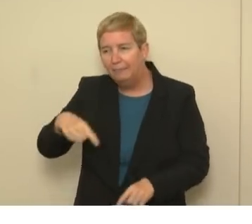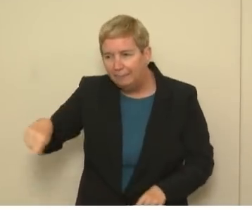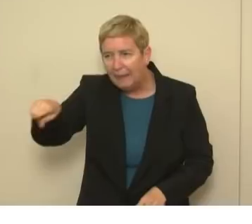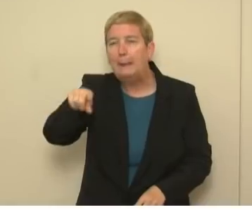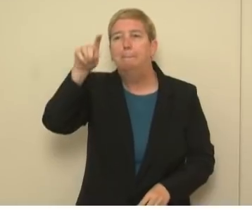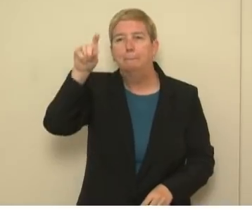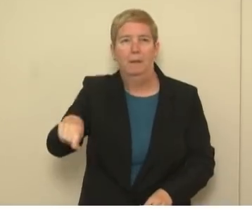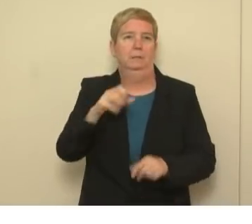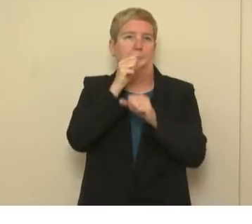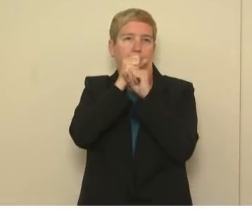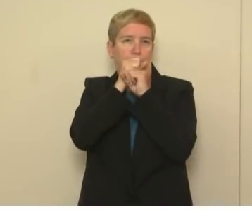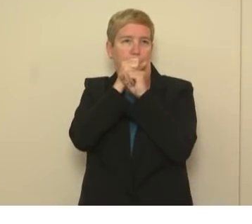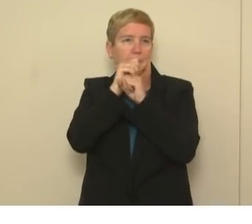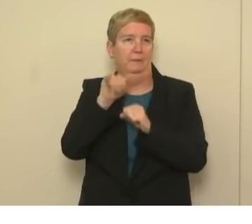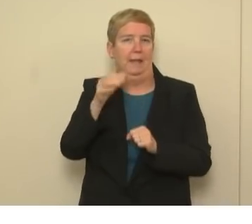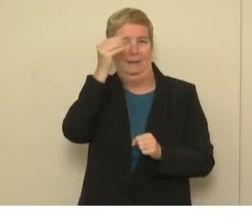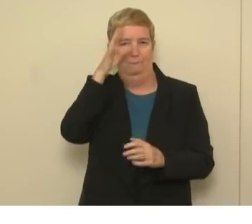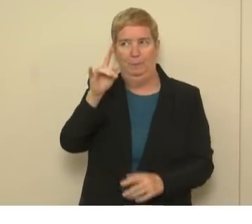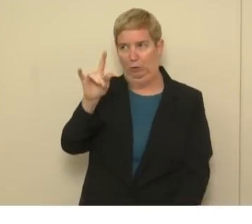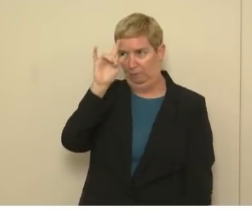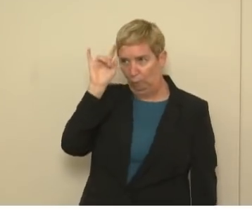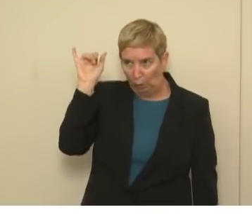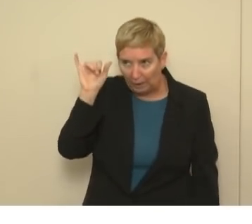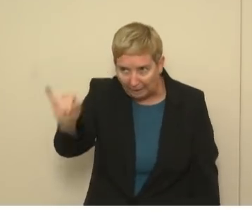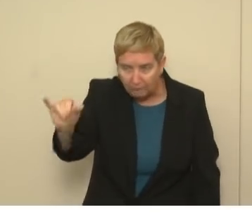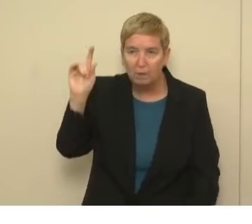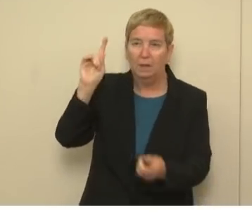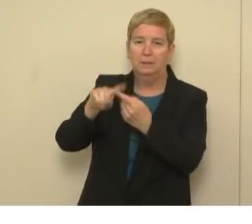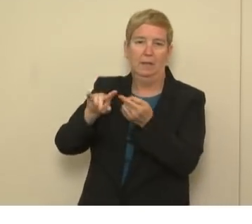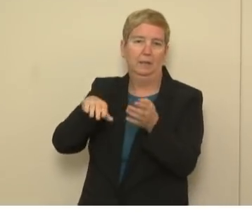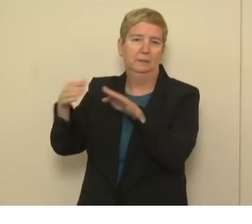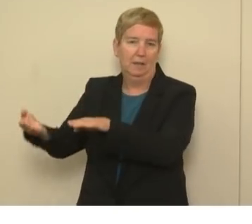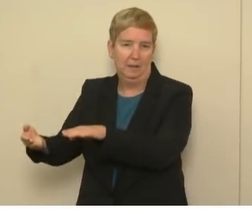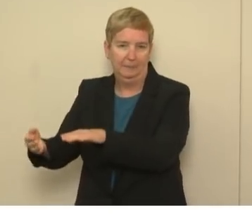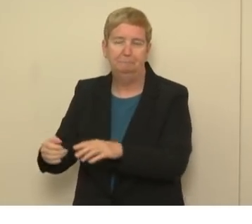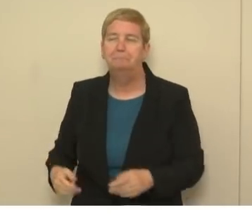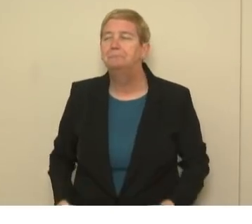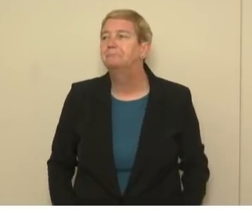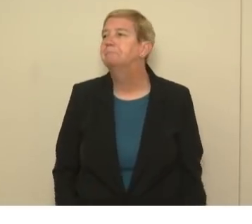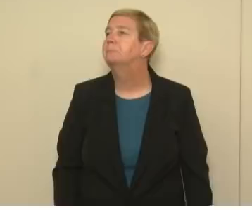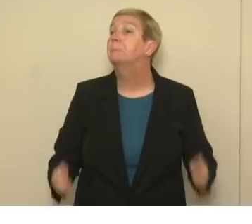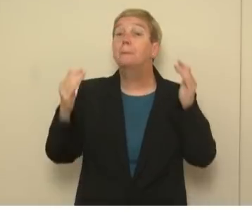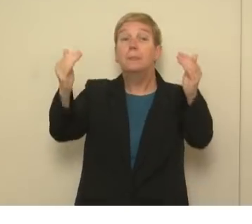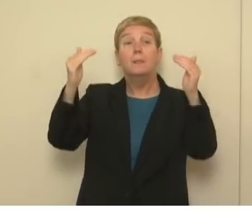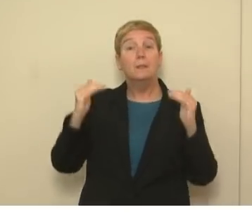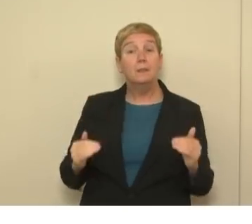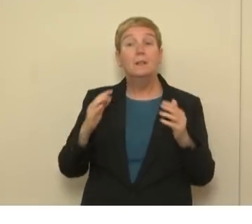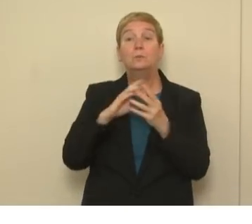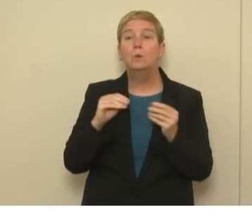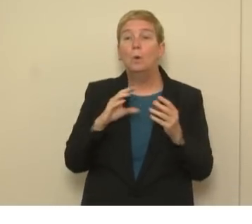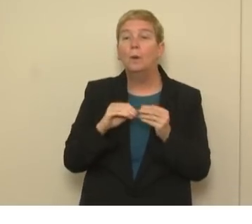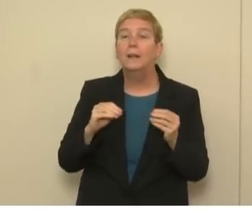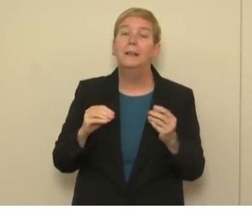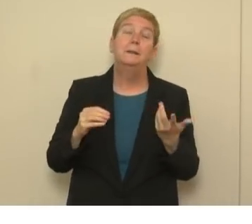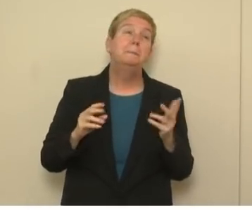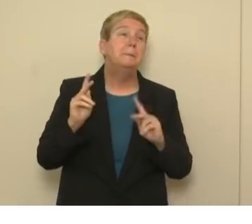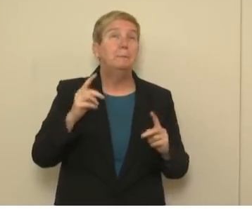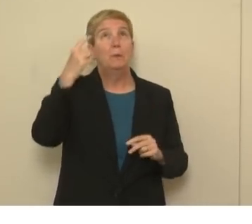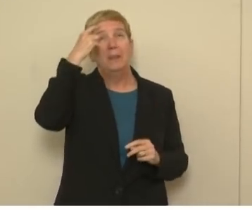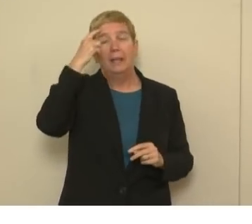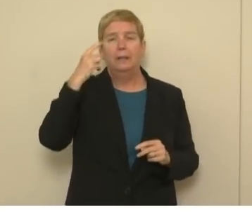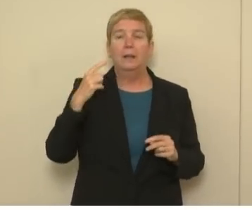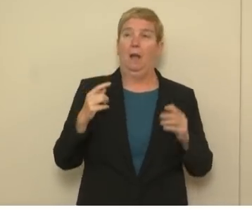lives. The next myth is that I only need to count the adults in my household because, you know, little kids, why do they